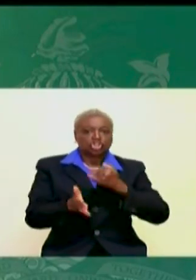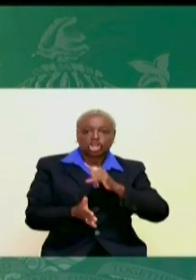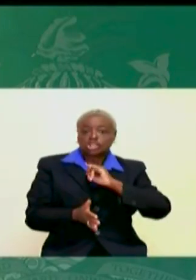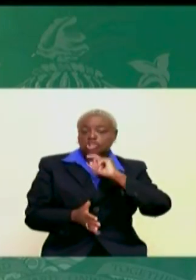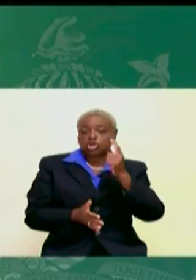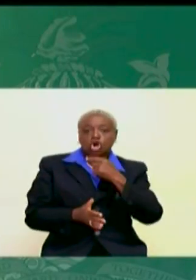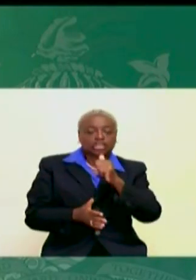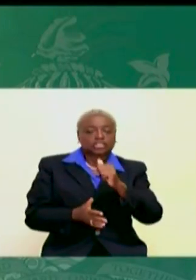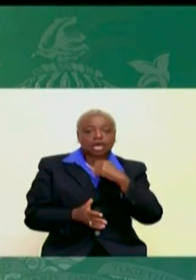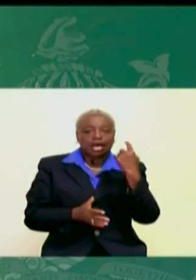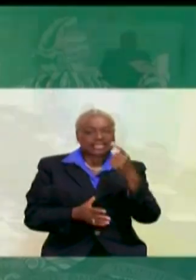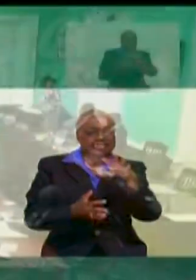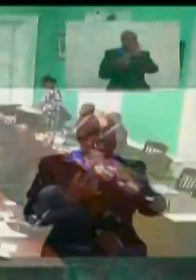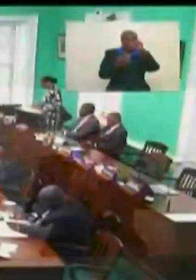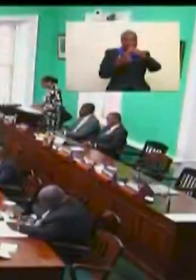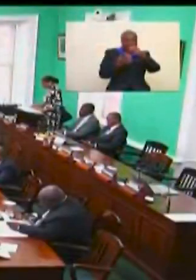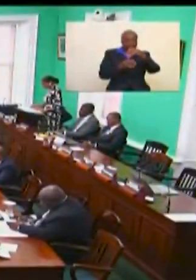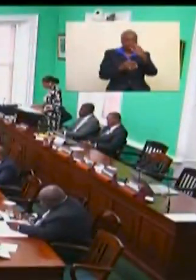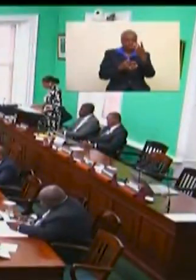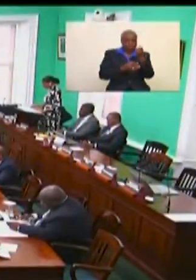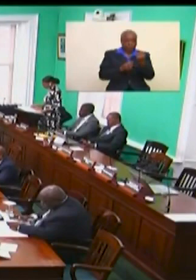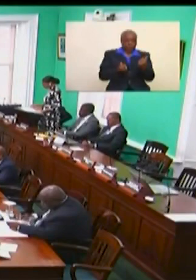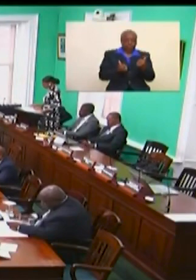select few.